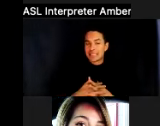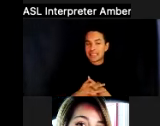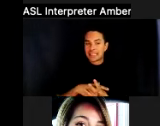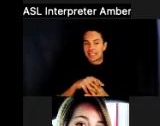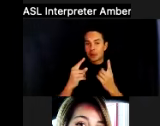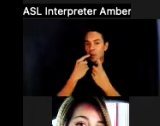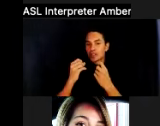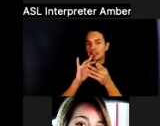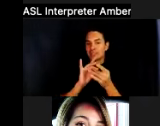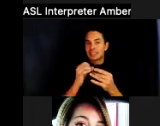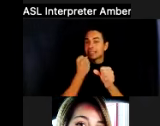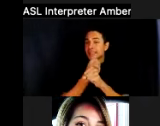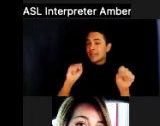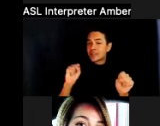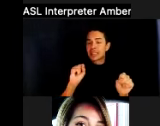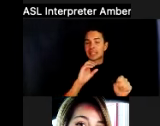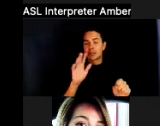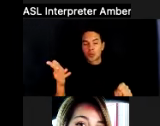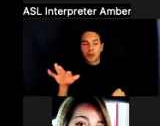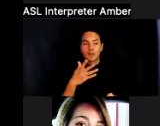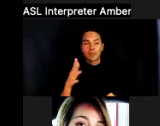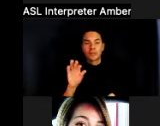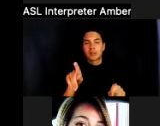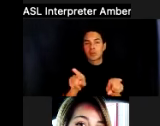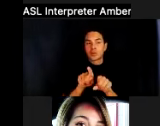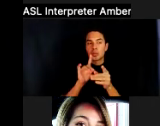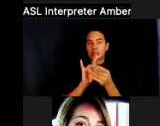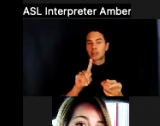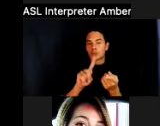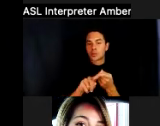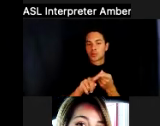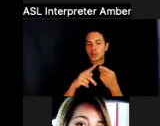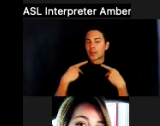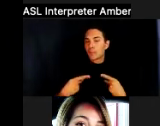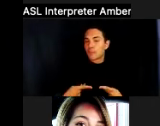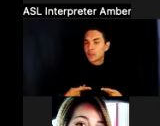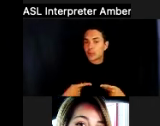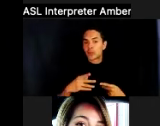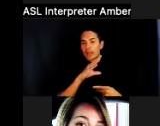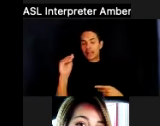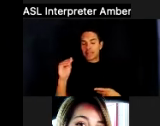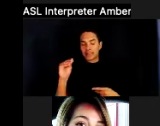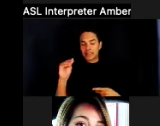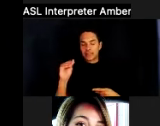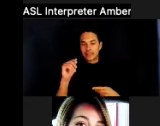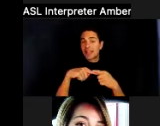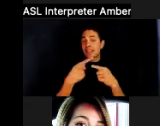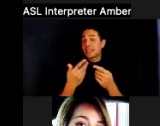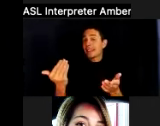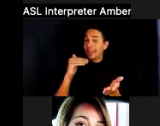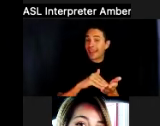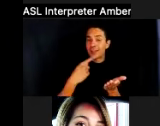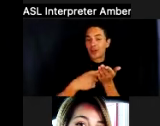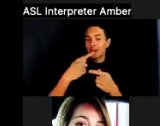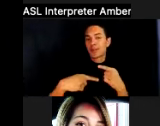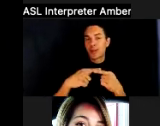questions of safety, and sort of also related to like, right, the physical. And then again, we talked about